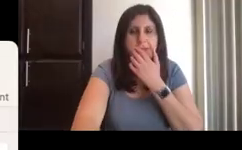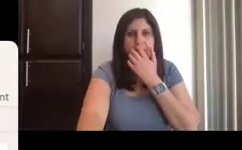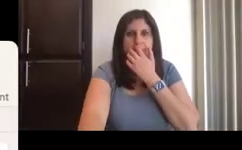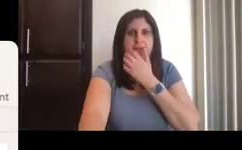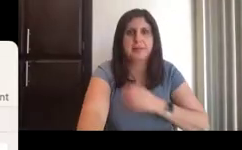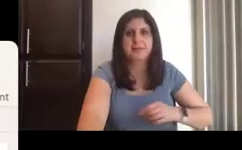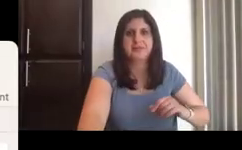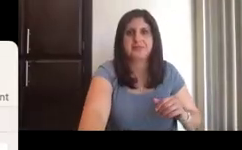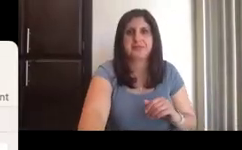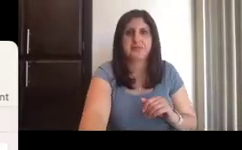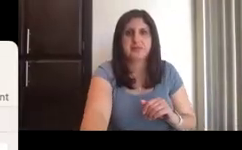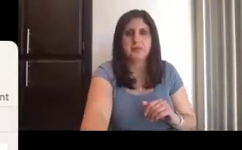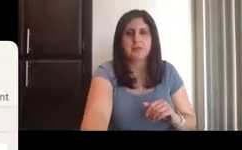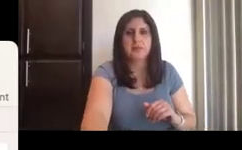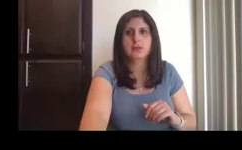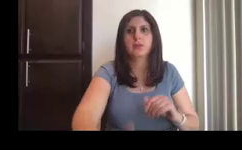Okay, sorry about that.